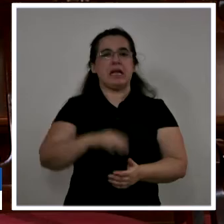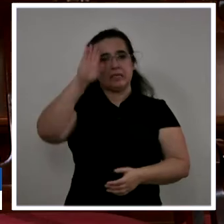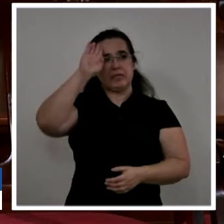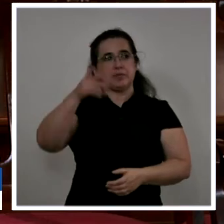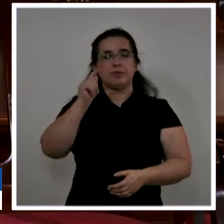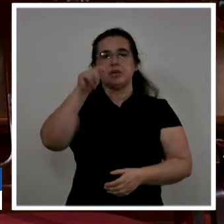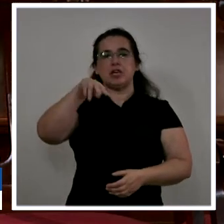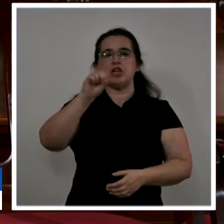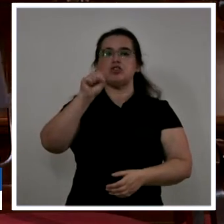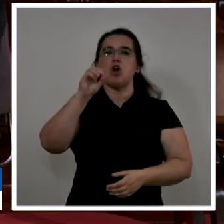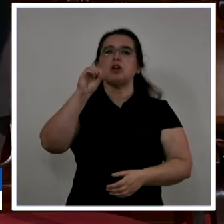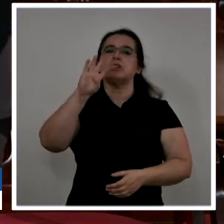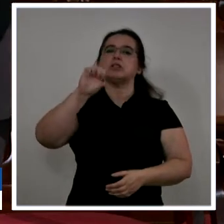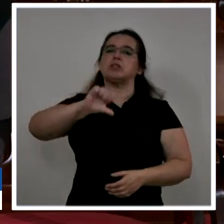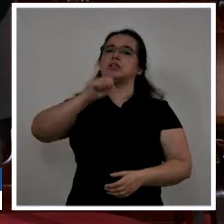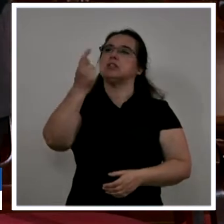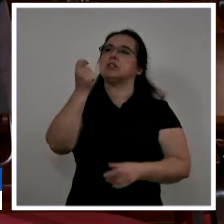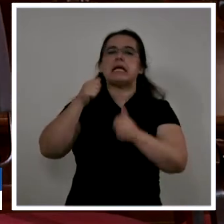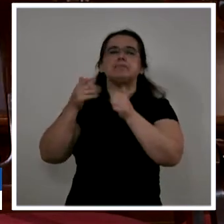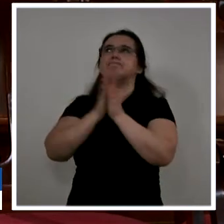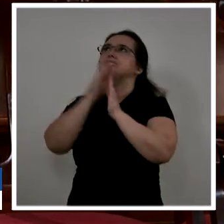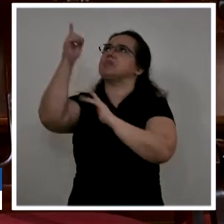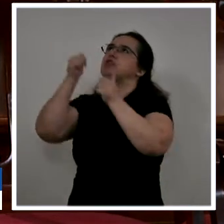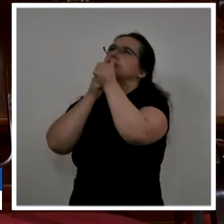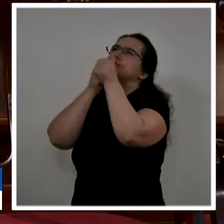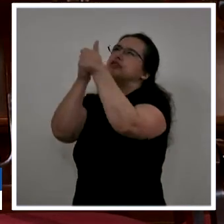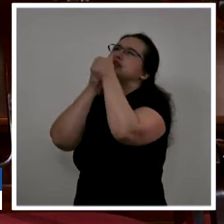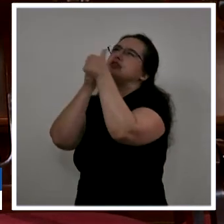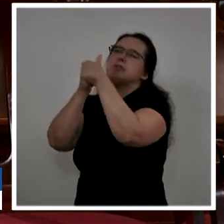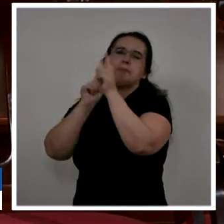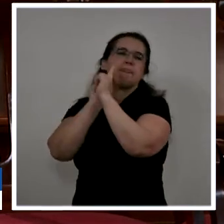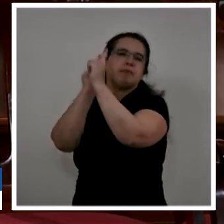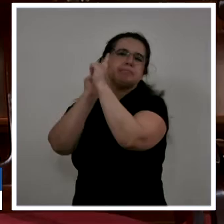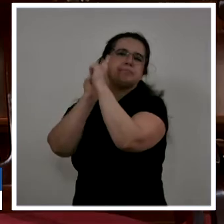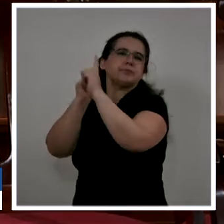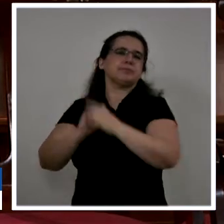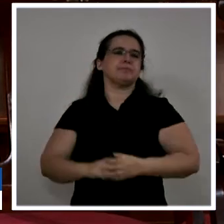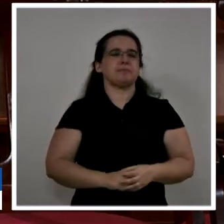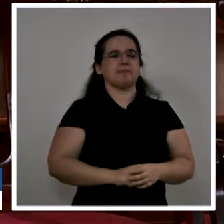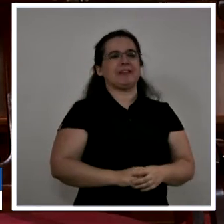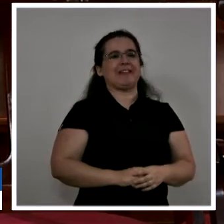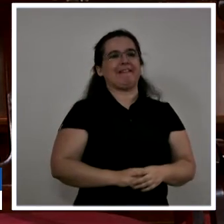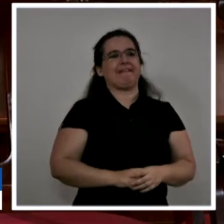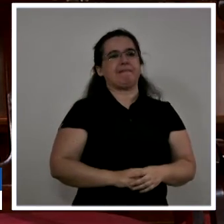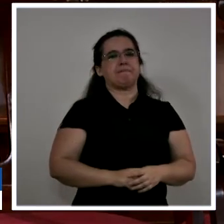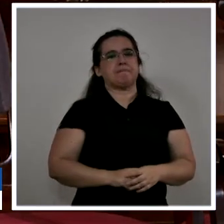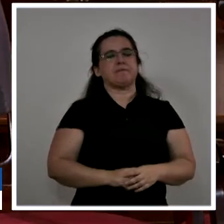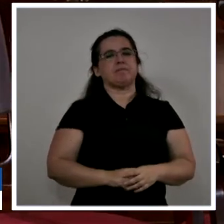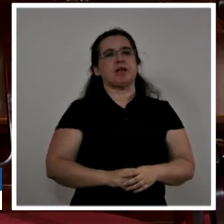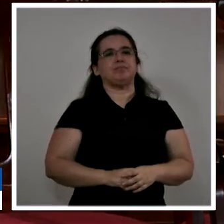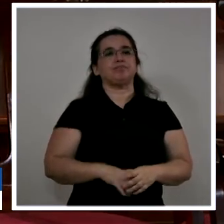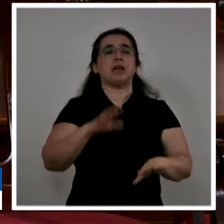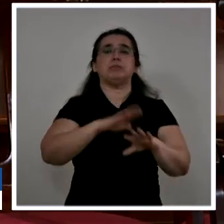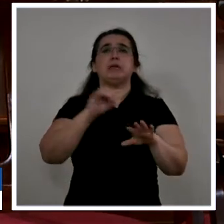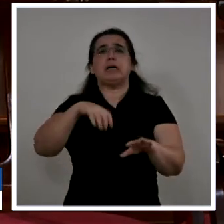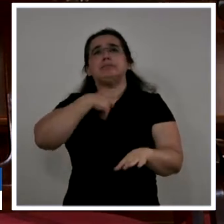que Enoch andava com Deus. The point being that when Jesus took upon himself our DNA, e portanto o que